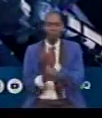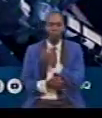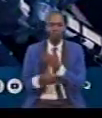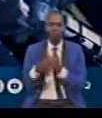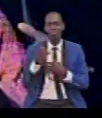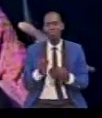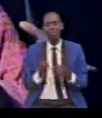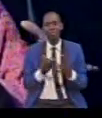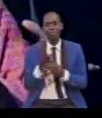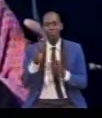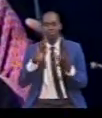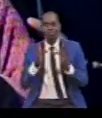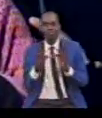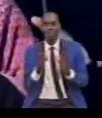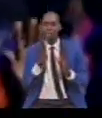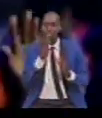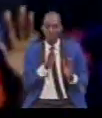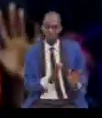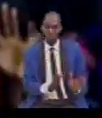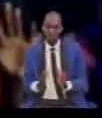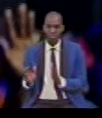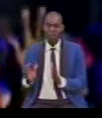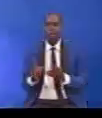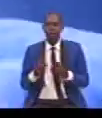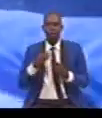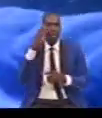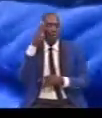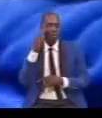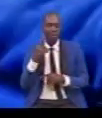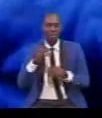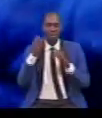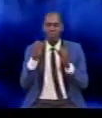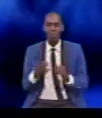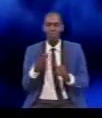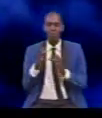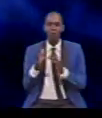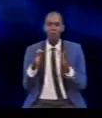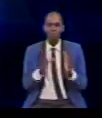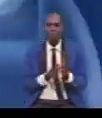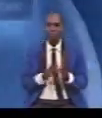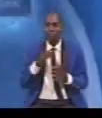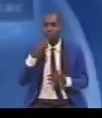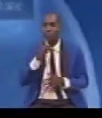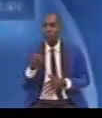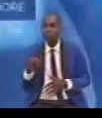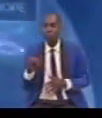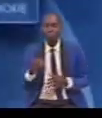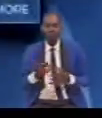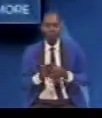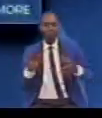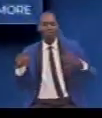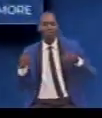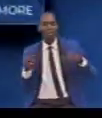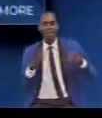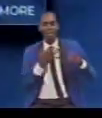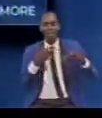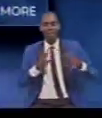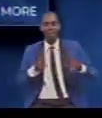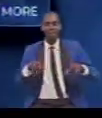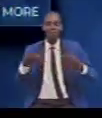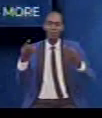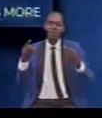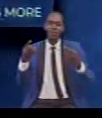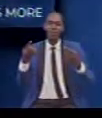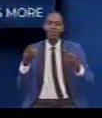media platforms. Get ready to experience the power of Jesus. Say, "Loose him and let him